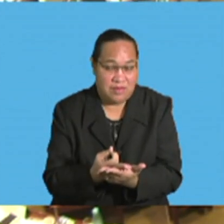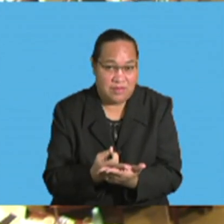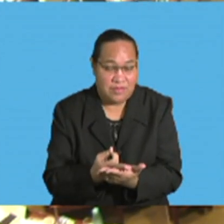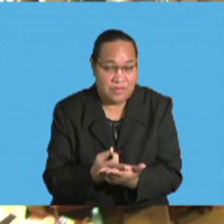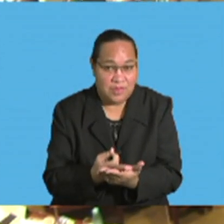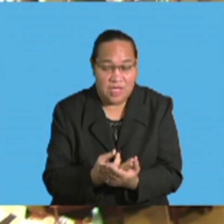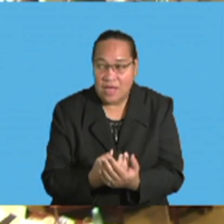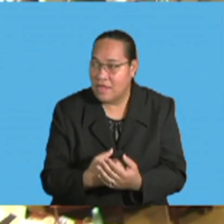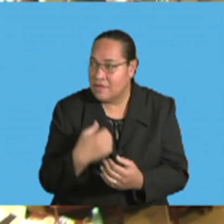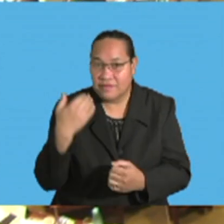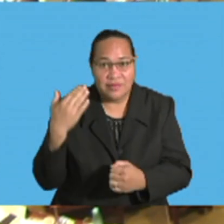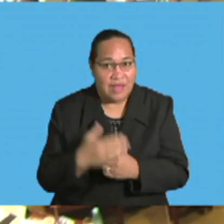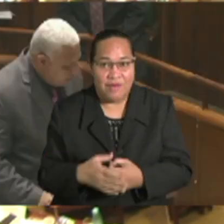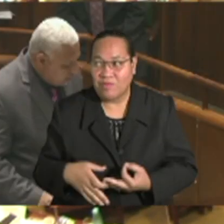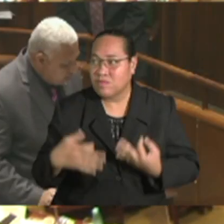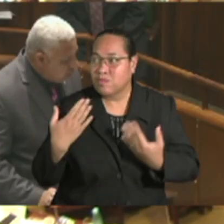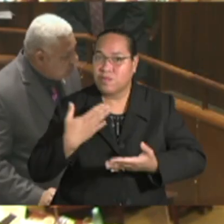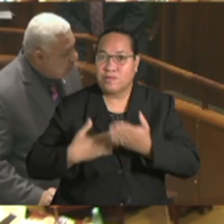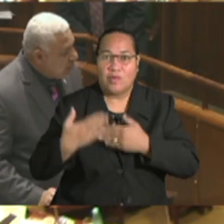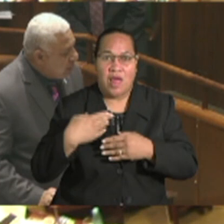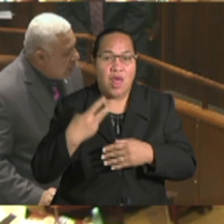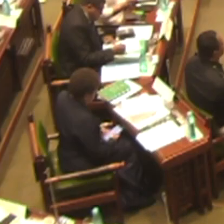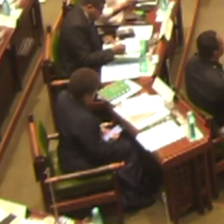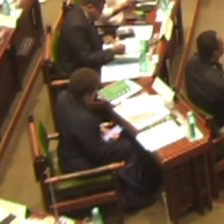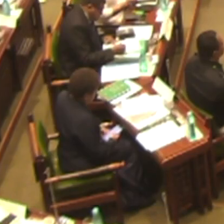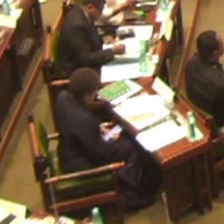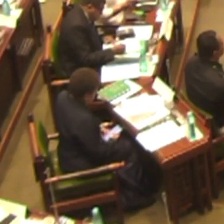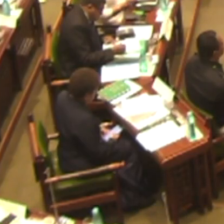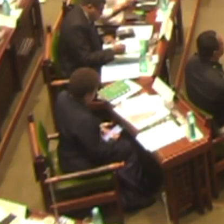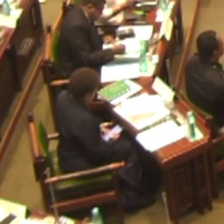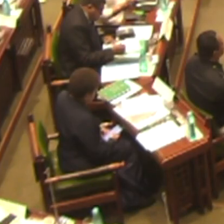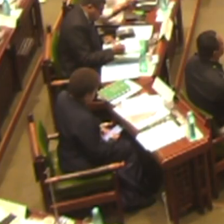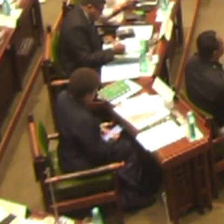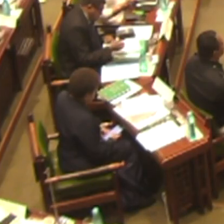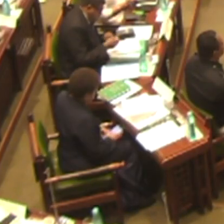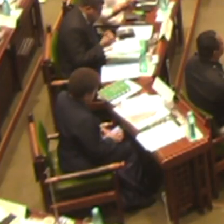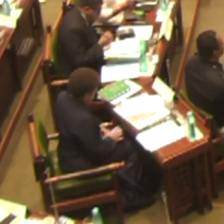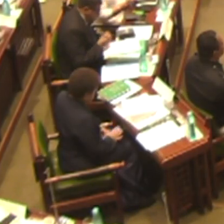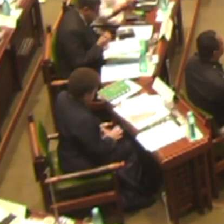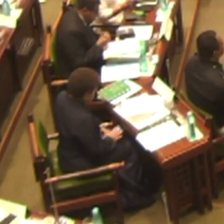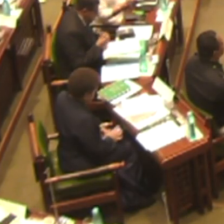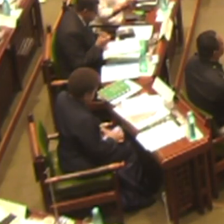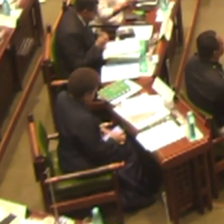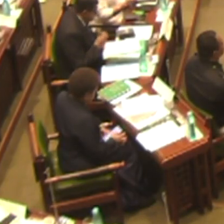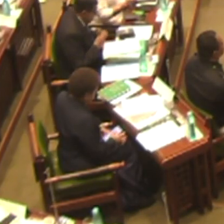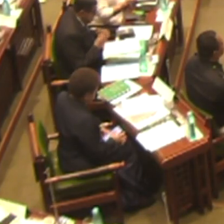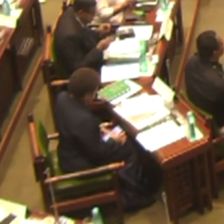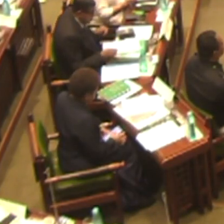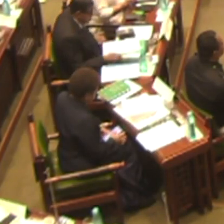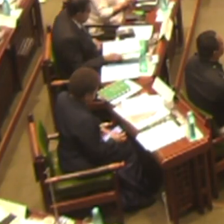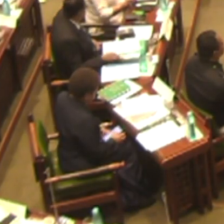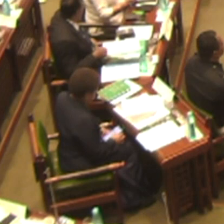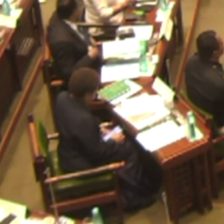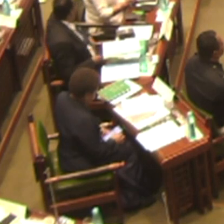There's never been a time when Fijian women and girls have been spared the brutality of domestic and sexual